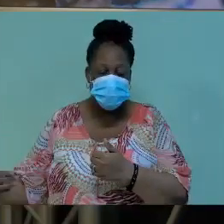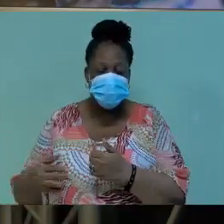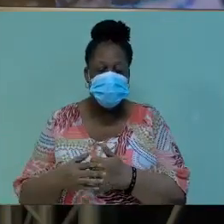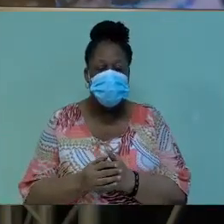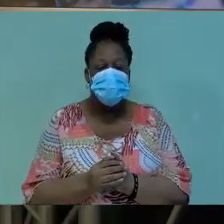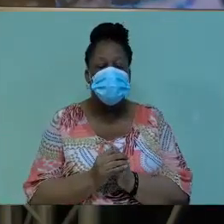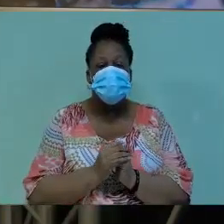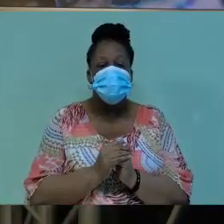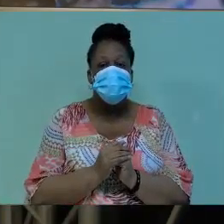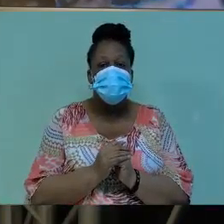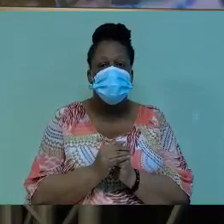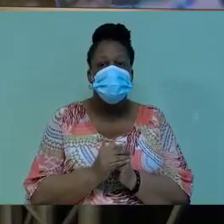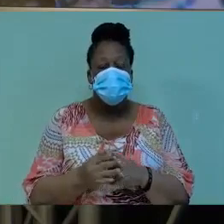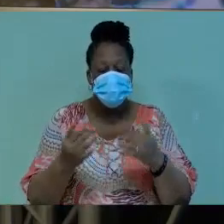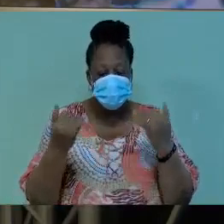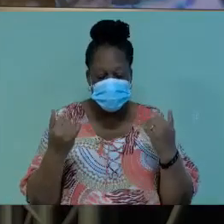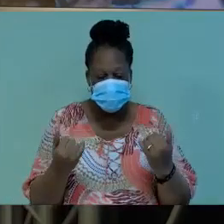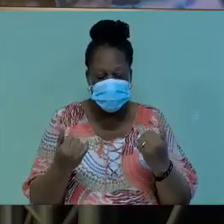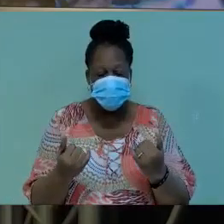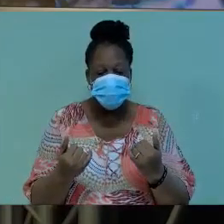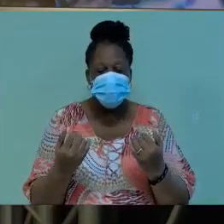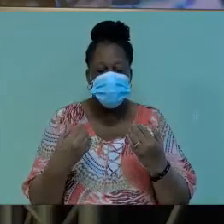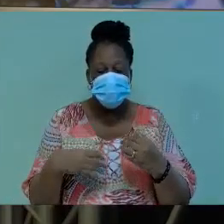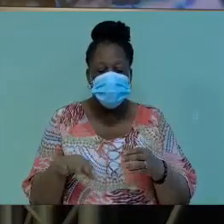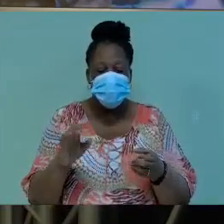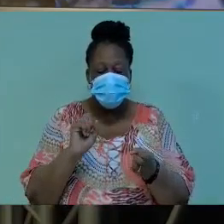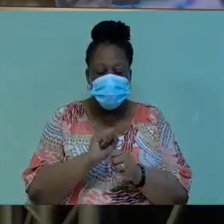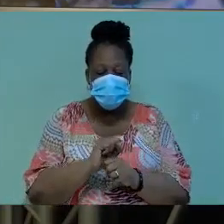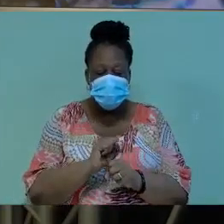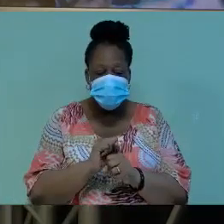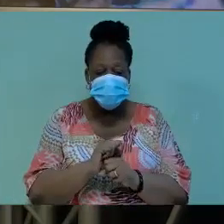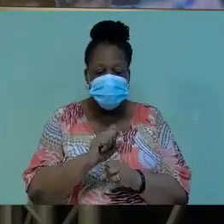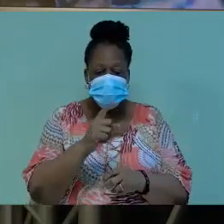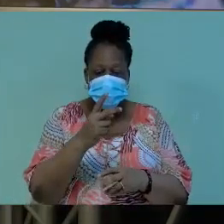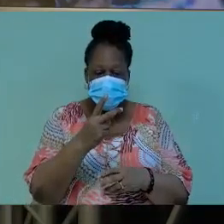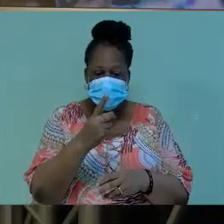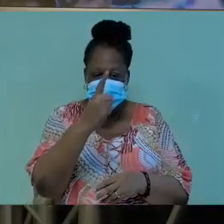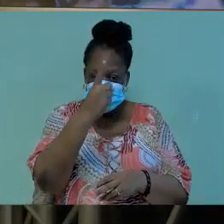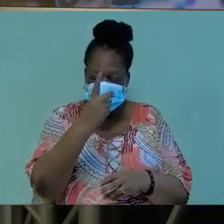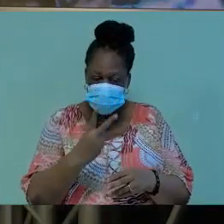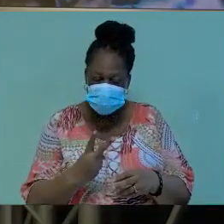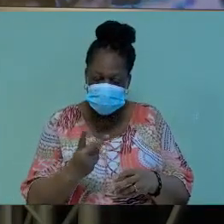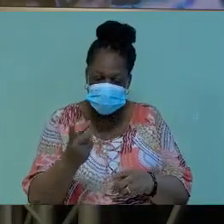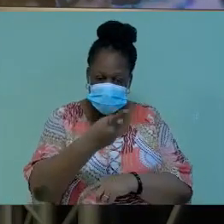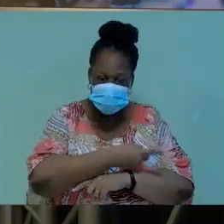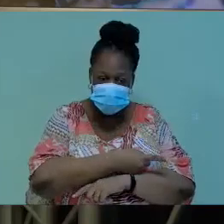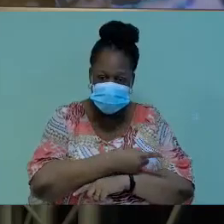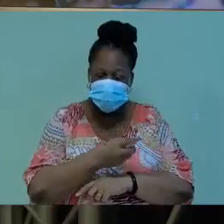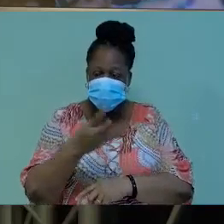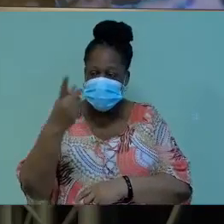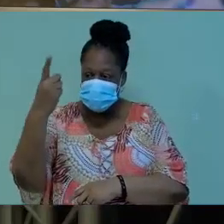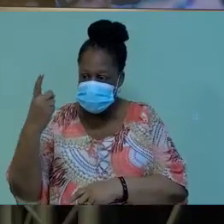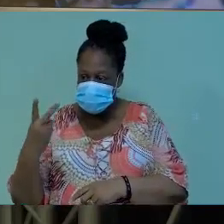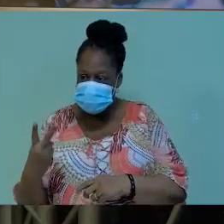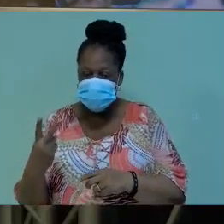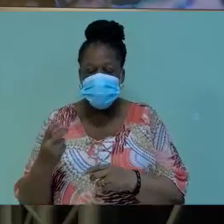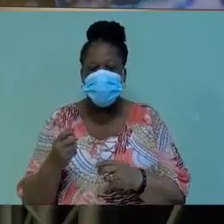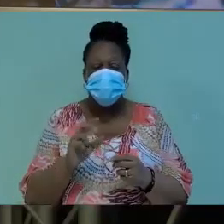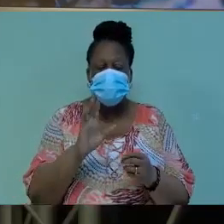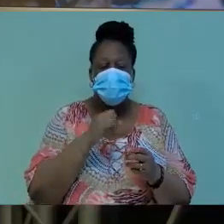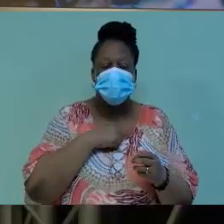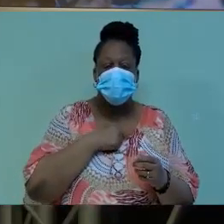the Treasury Department is currently operating on a shift system, whereby our staff report to work at the office on alternate days